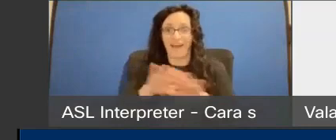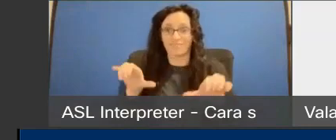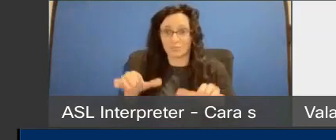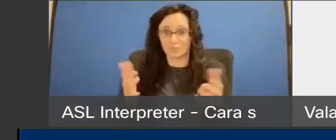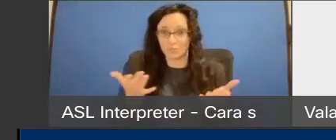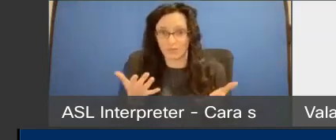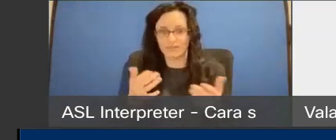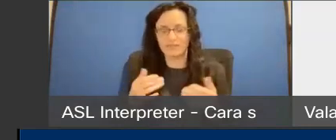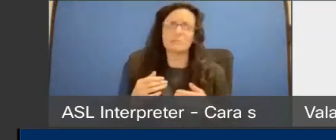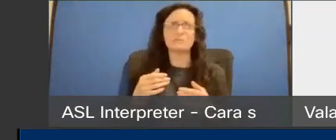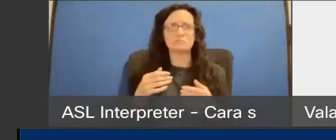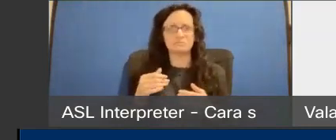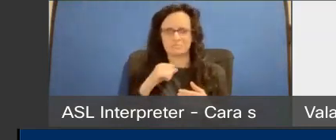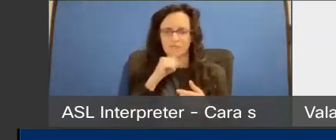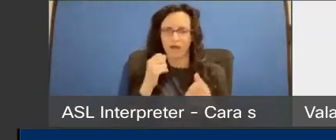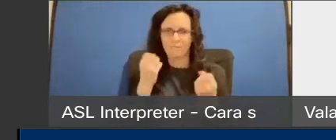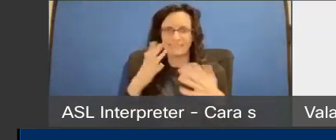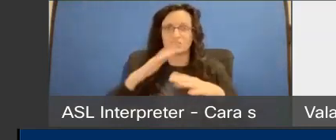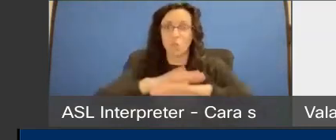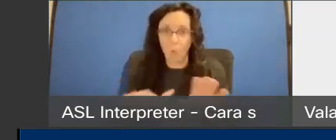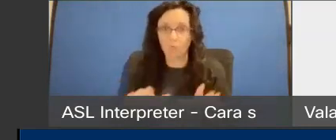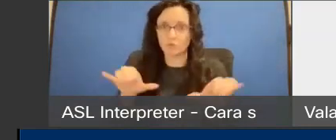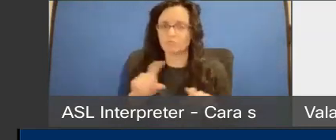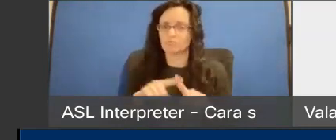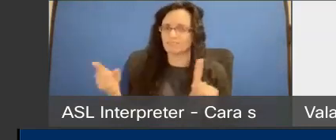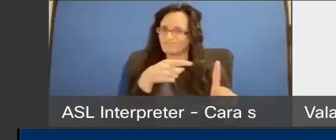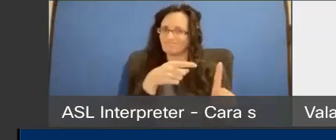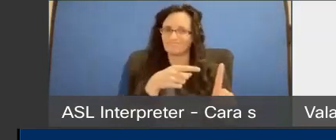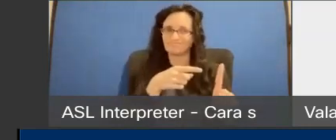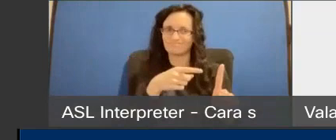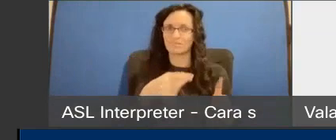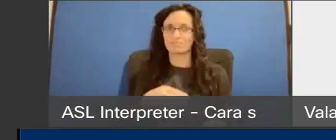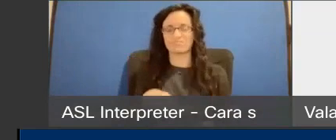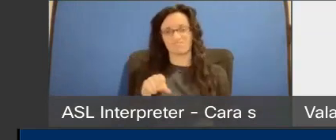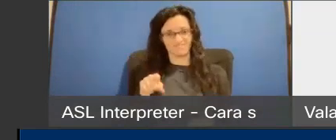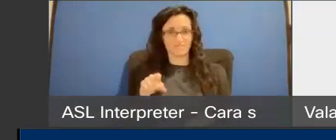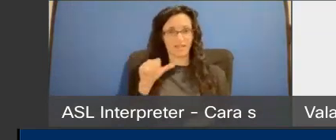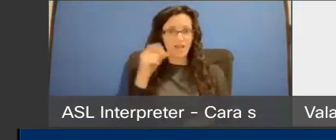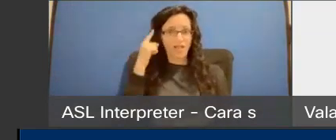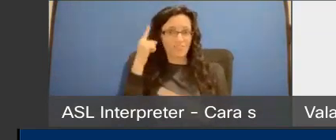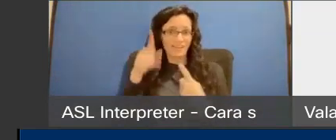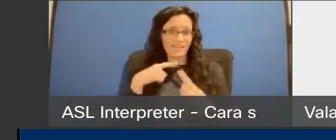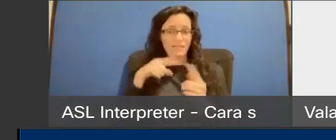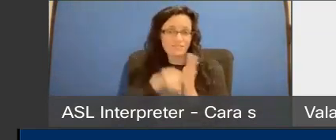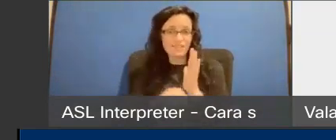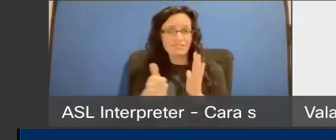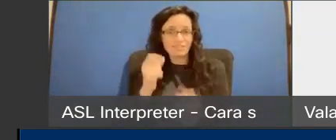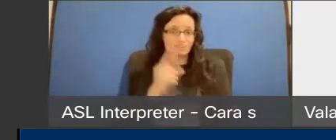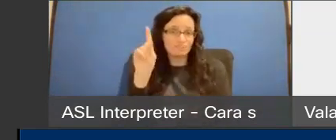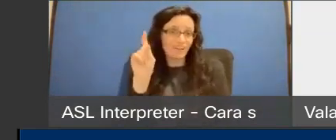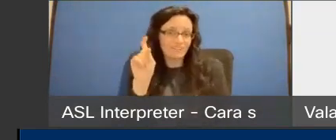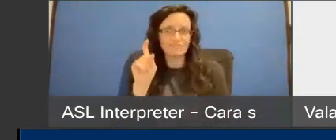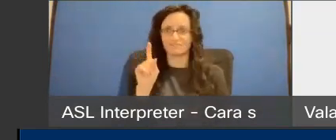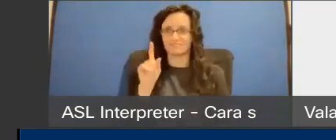too many wrong ways to do this, right? But here's one. You're not thinking about killing yourself, are you? Why might that not be a